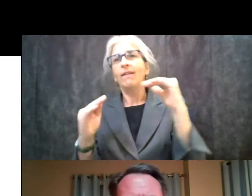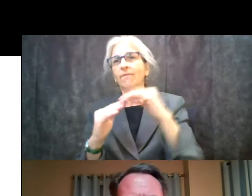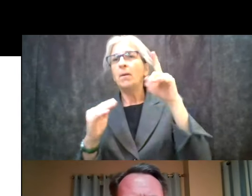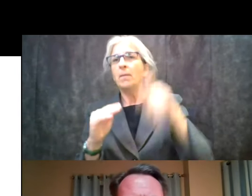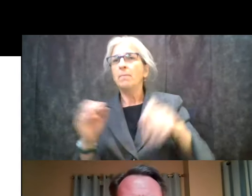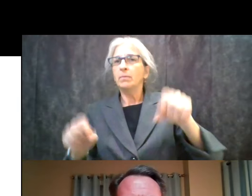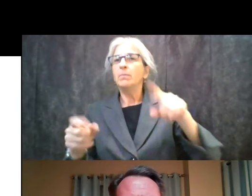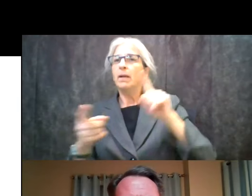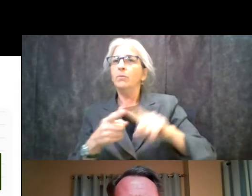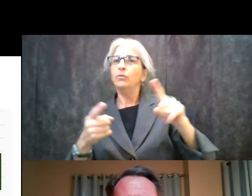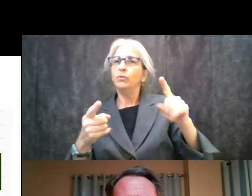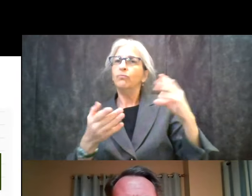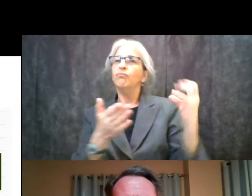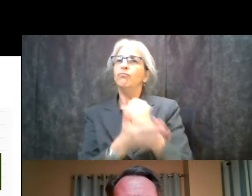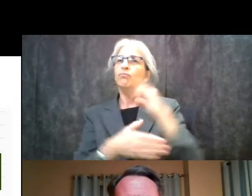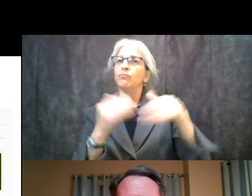slide, please.